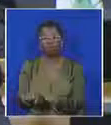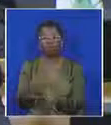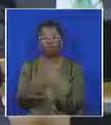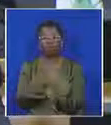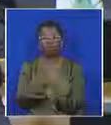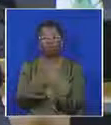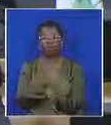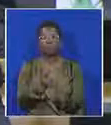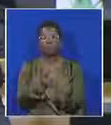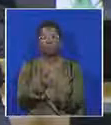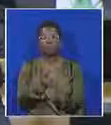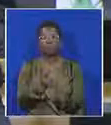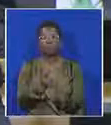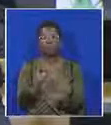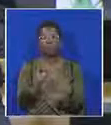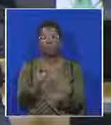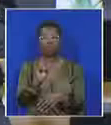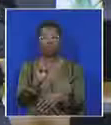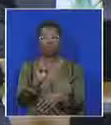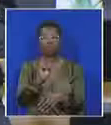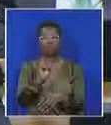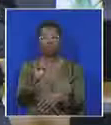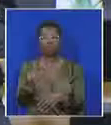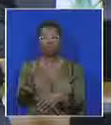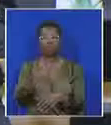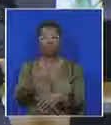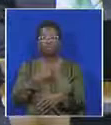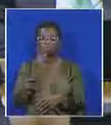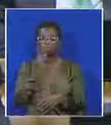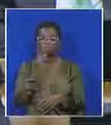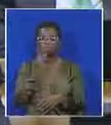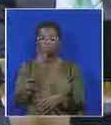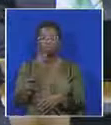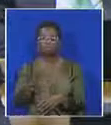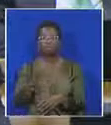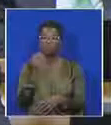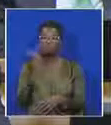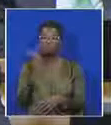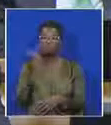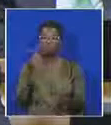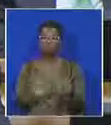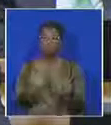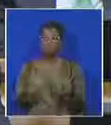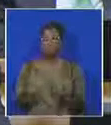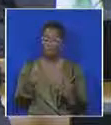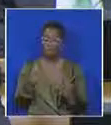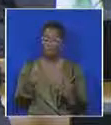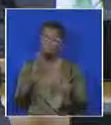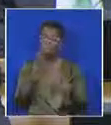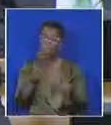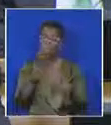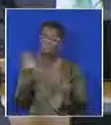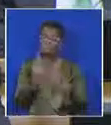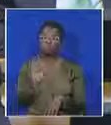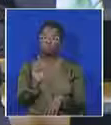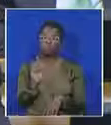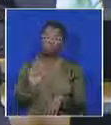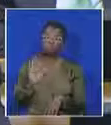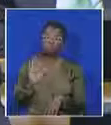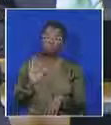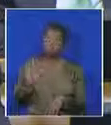Honourable Hollis, I withdraw and I'm sorry to use that reference. But what I will say, that he was